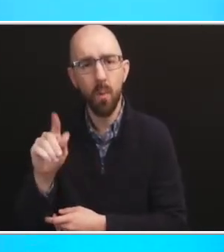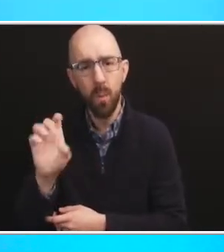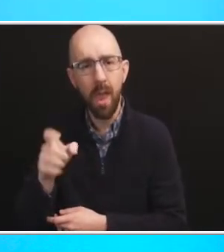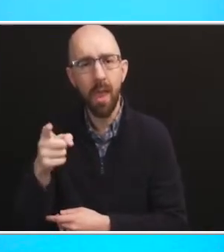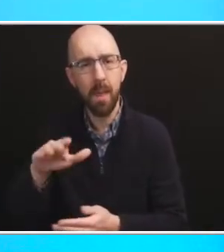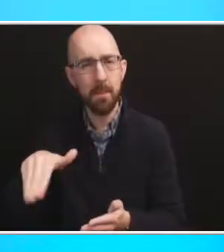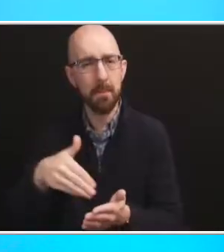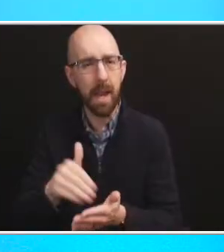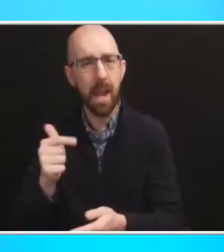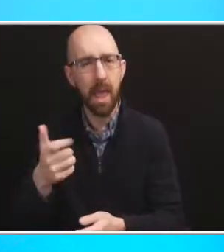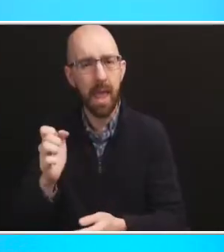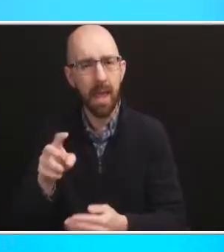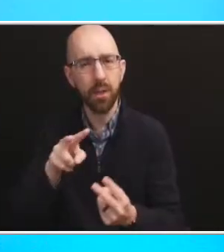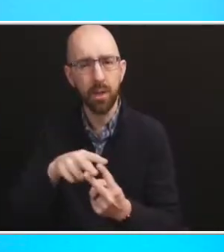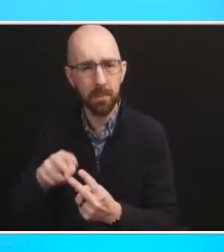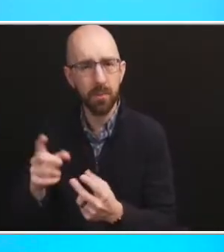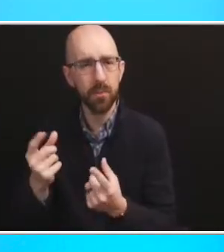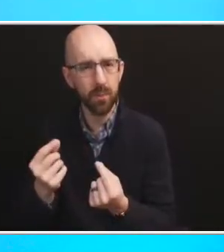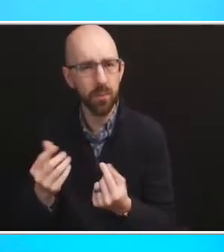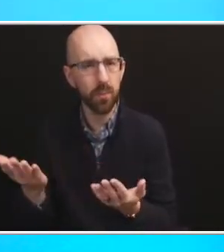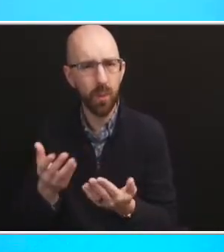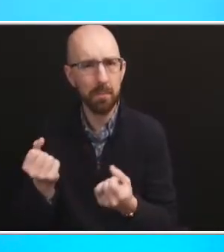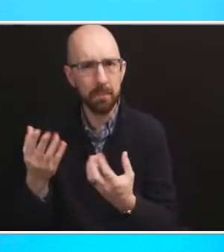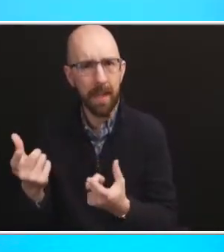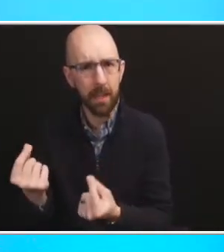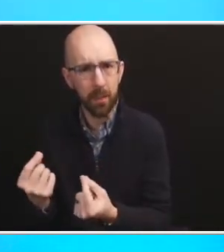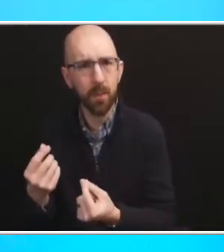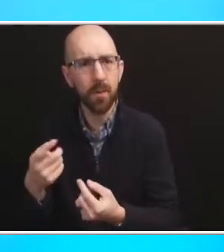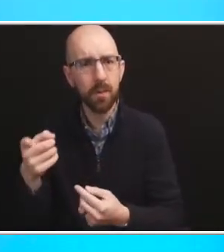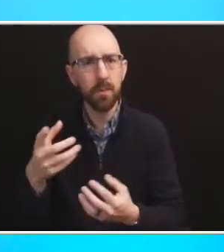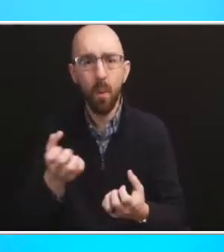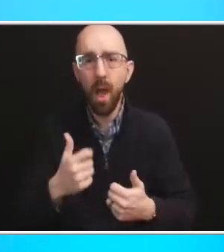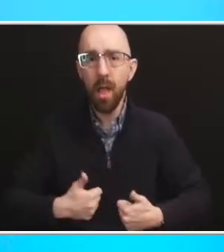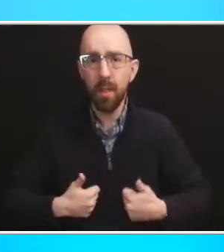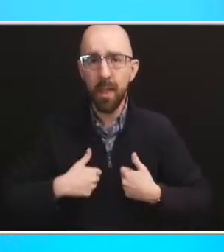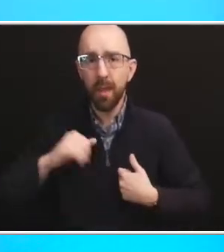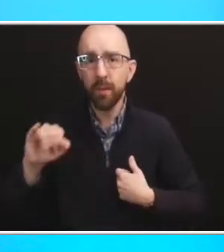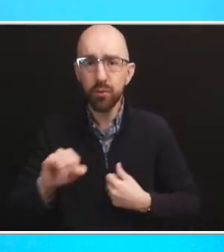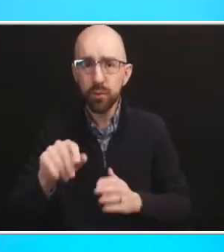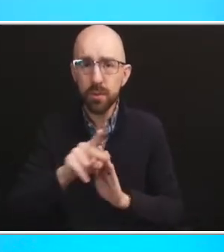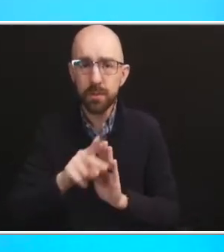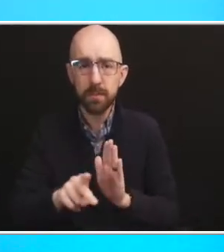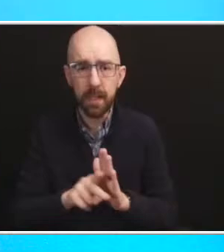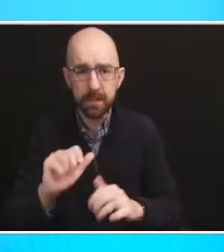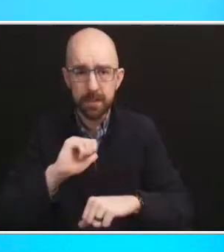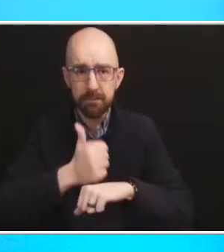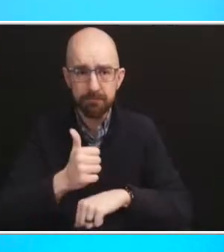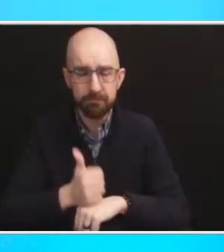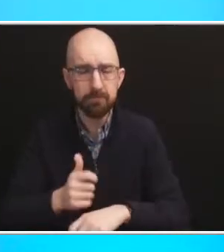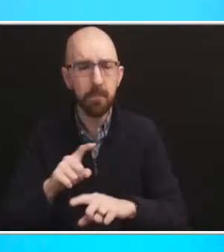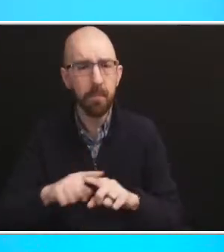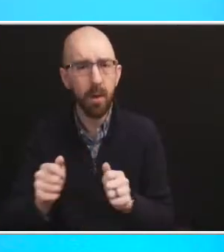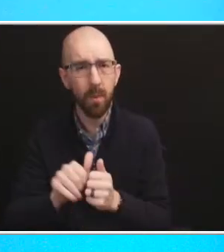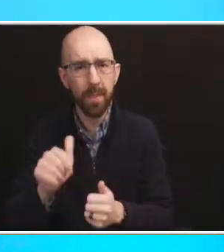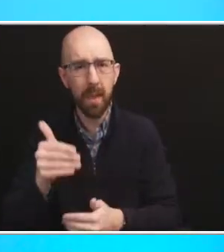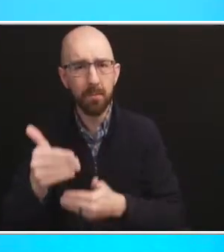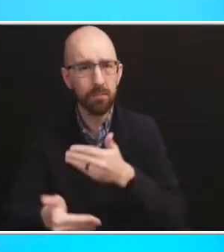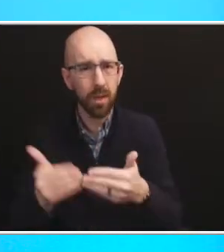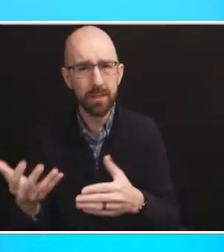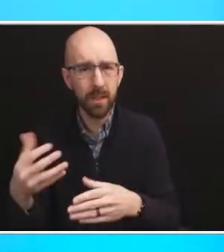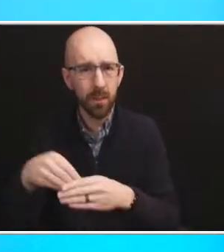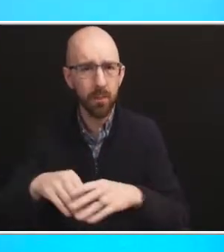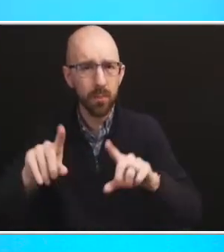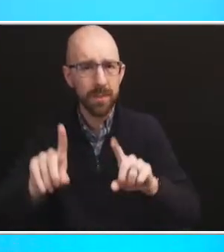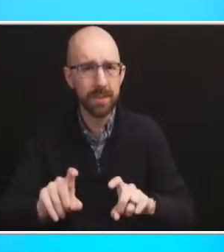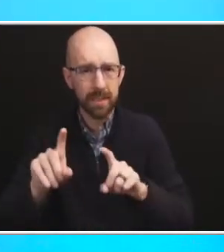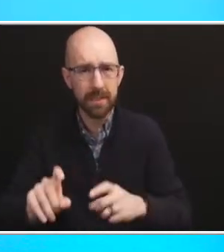the unexpected. They wanted to get their life insurance policies in order. But with that process comes tests and screenings.